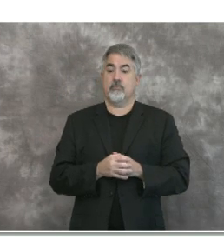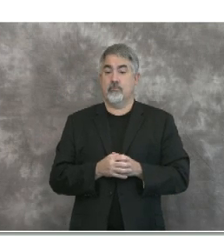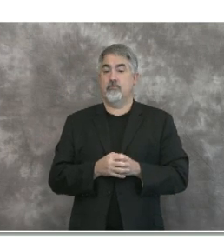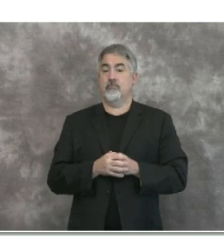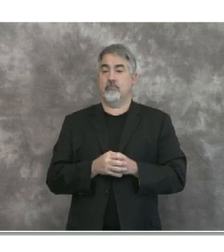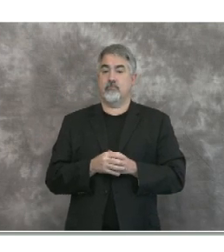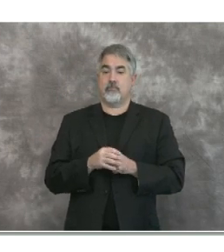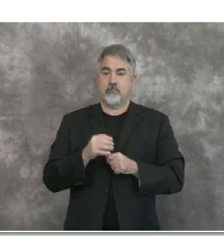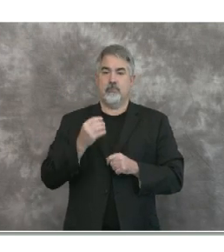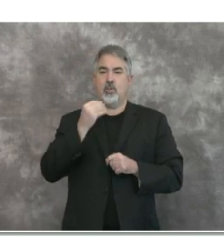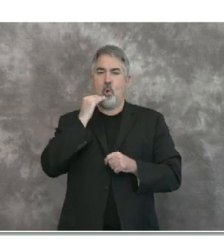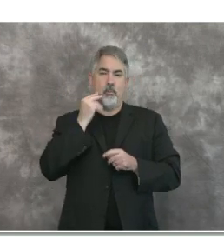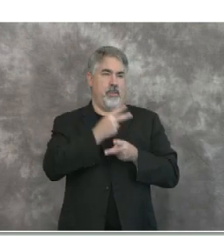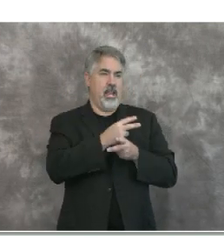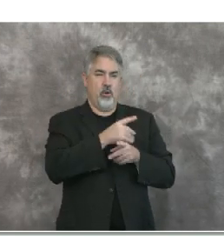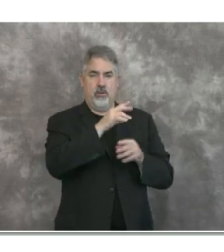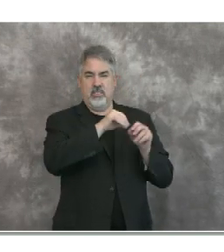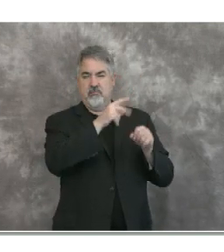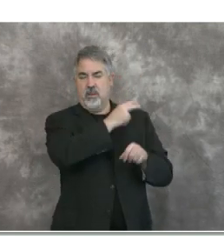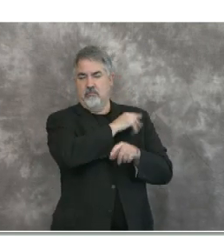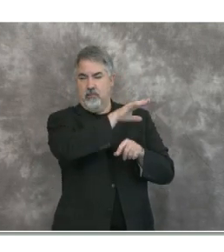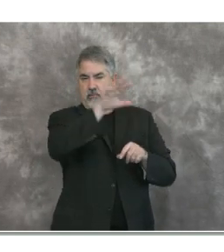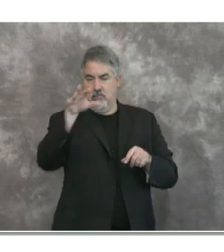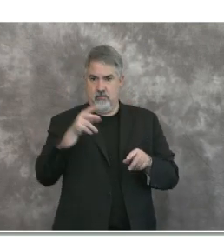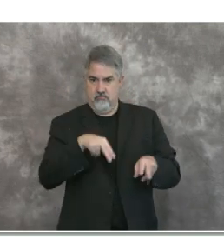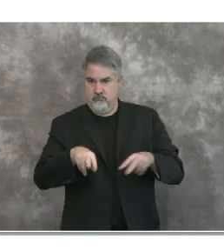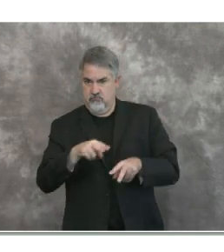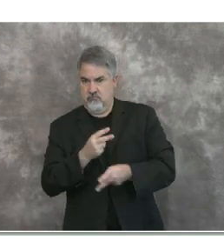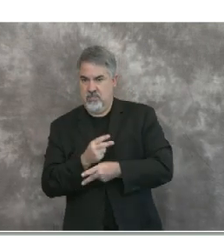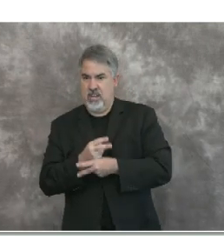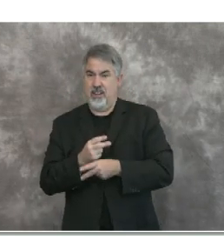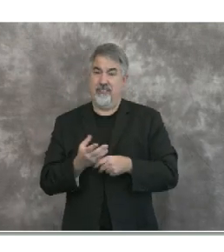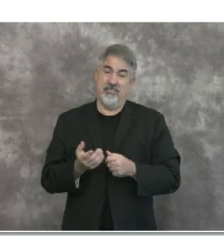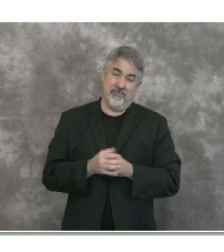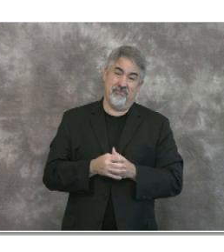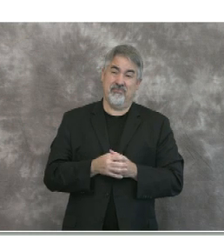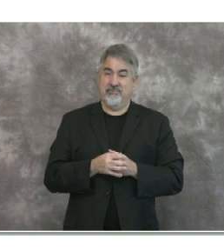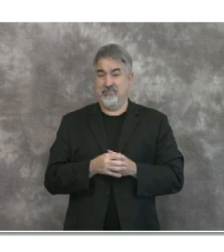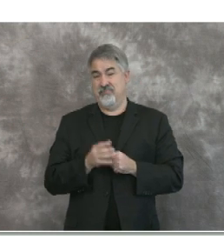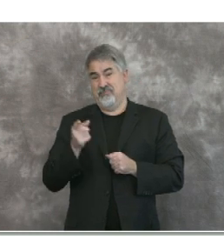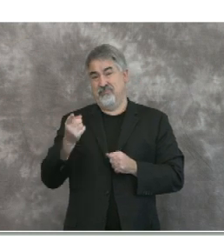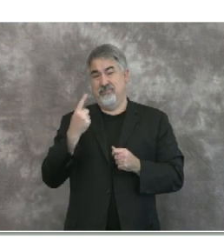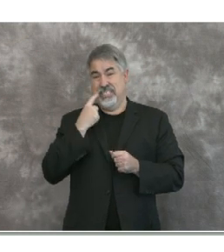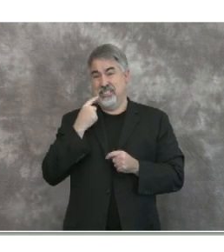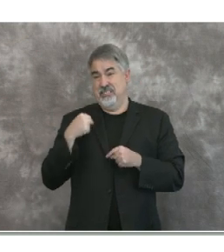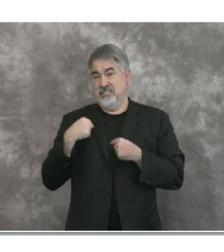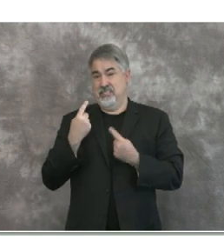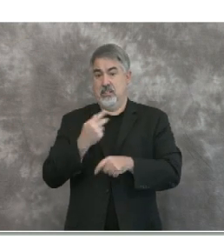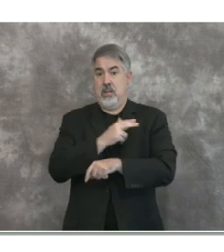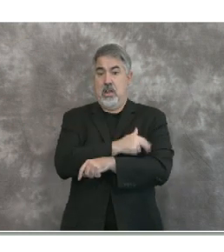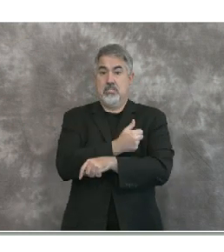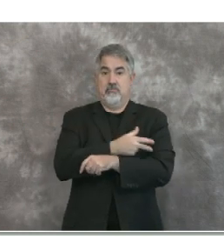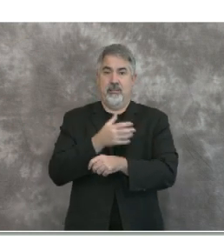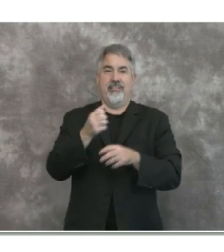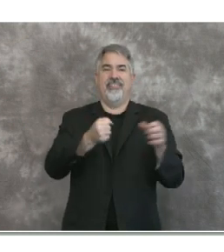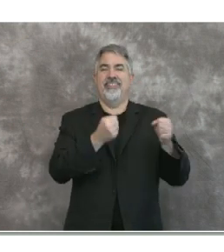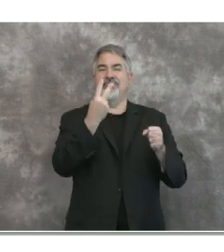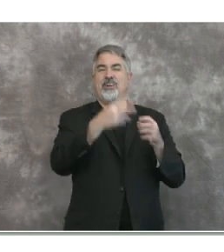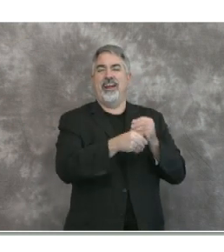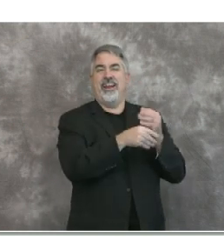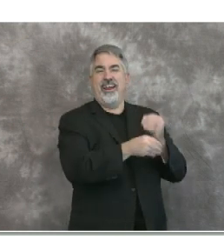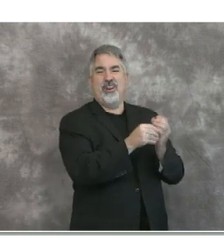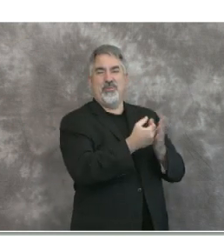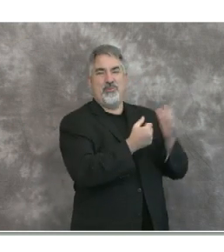is generally flat if you take into account the added hospitals that came into our system back at the beginning of the